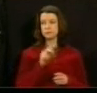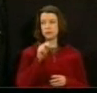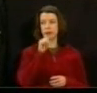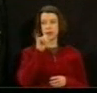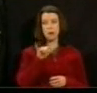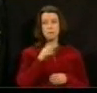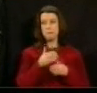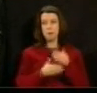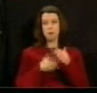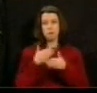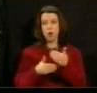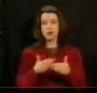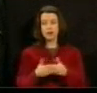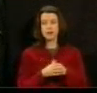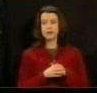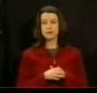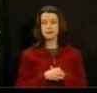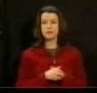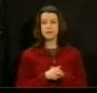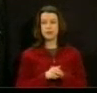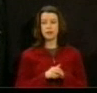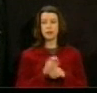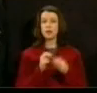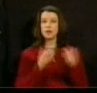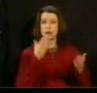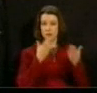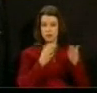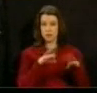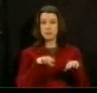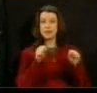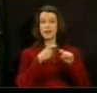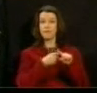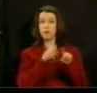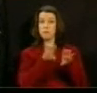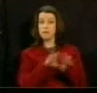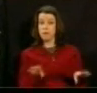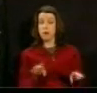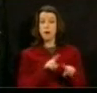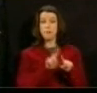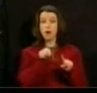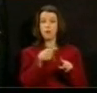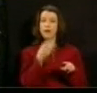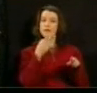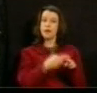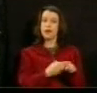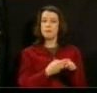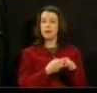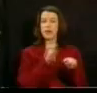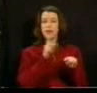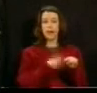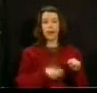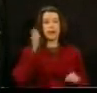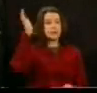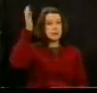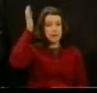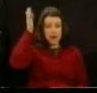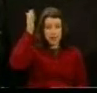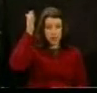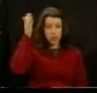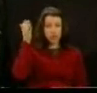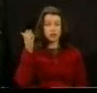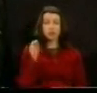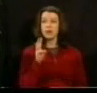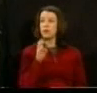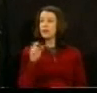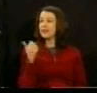of the process. I think nominations can be taken from the floor, but only name. They can't give a speech. Well,